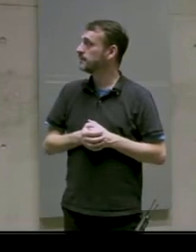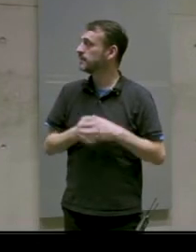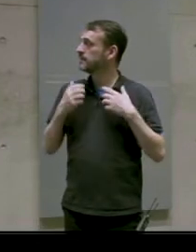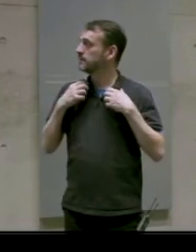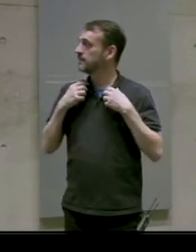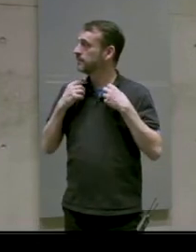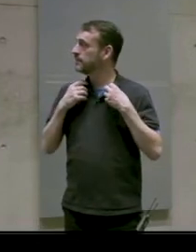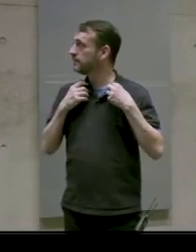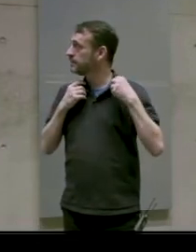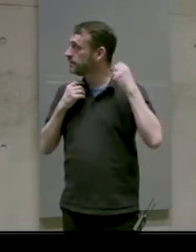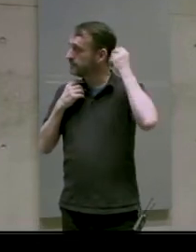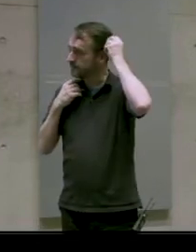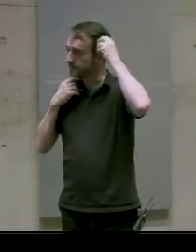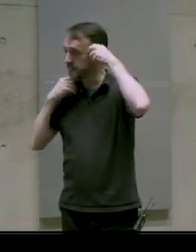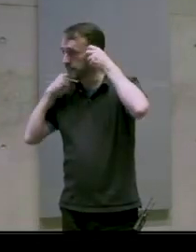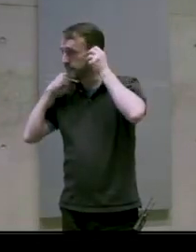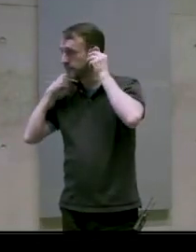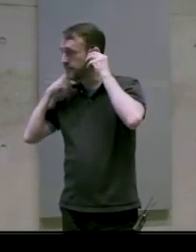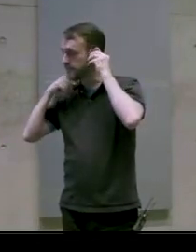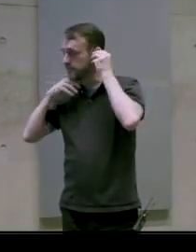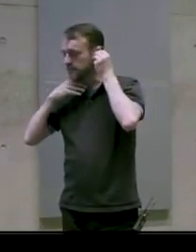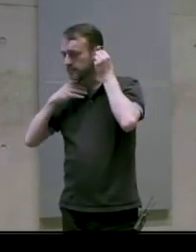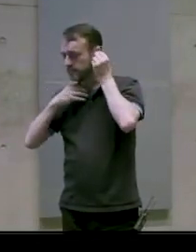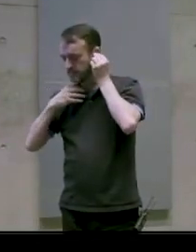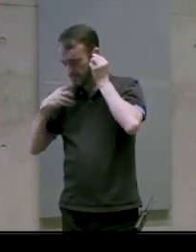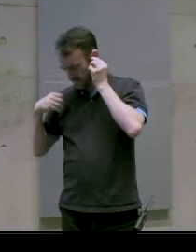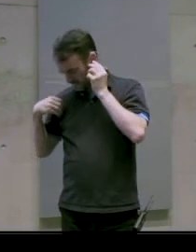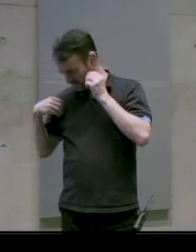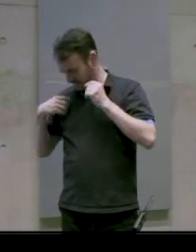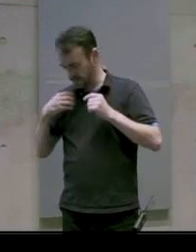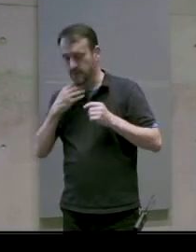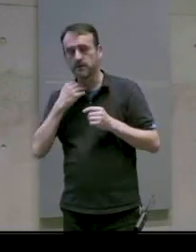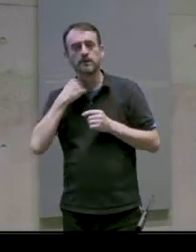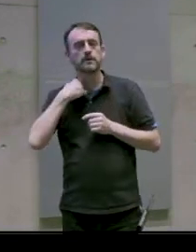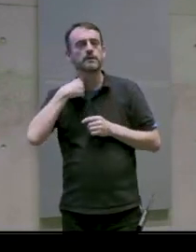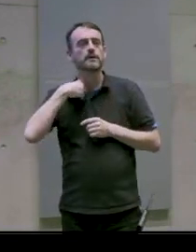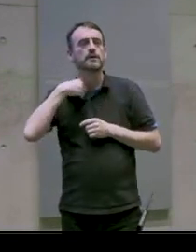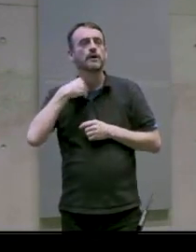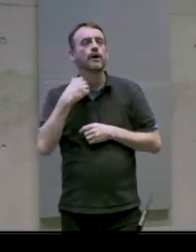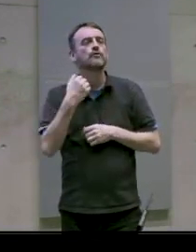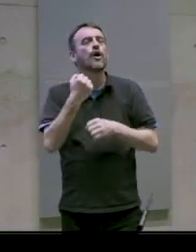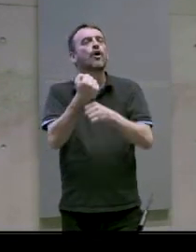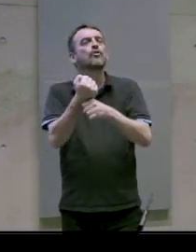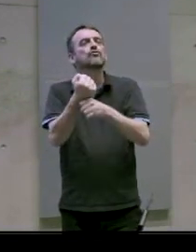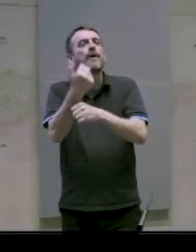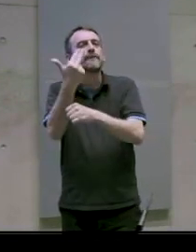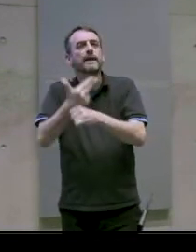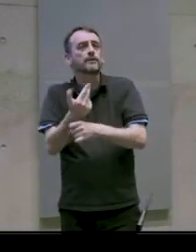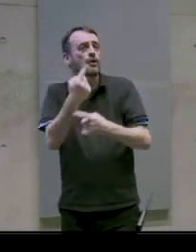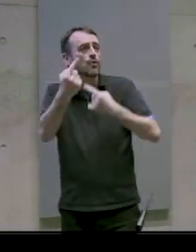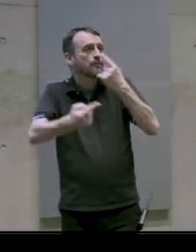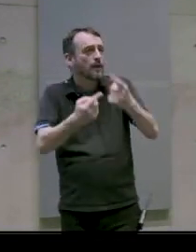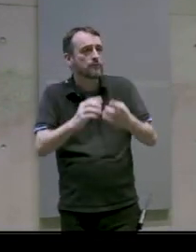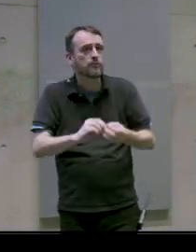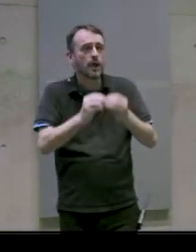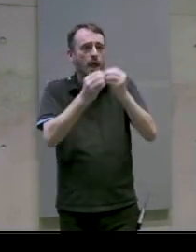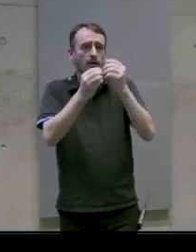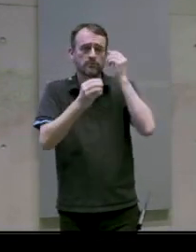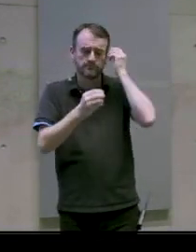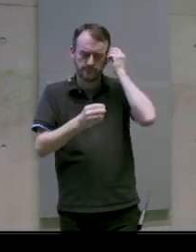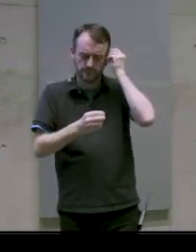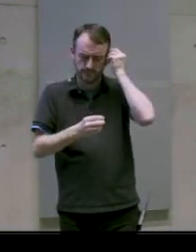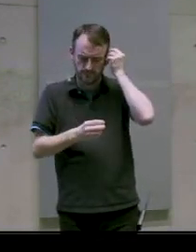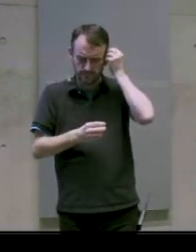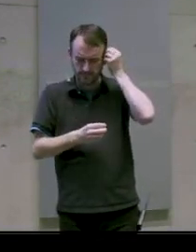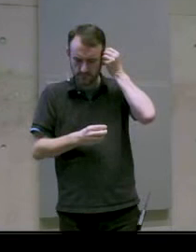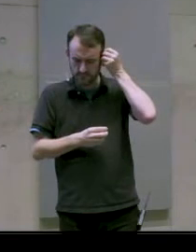I'll move on, but the graphics, you can import all of your own graphics, you can put them in multiple layers, you can composite green screen